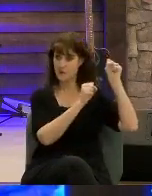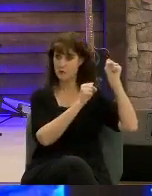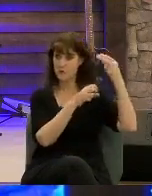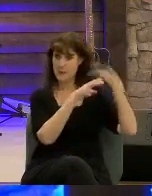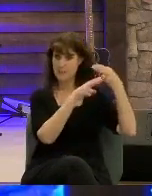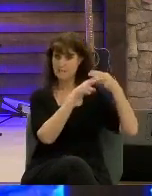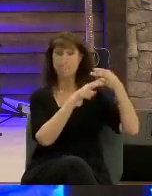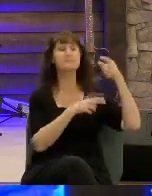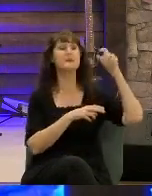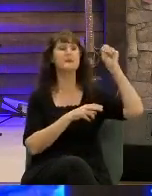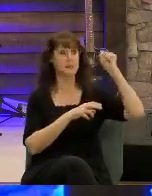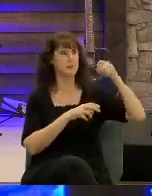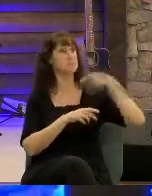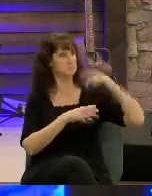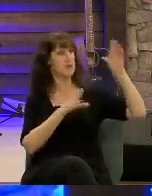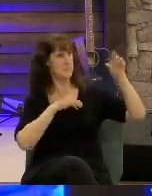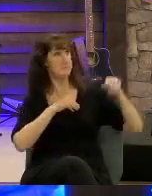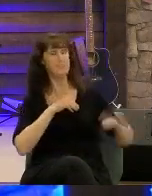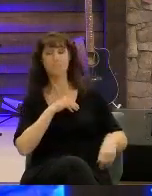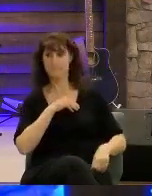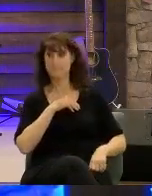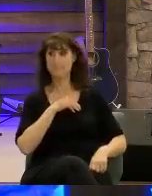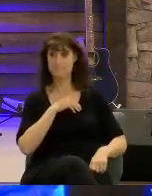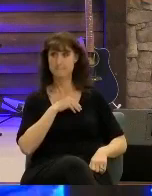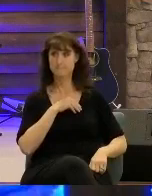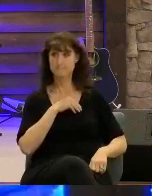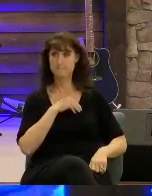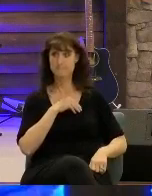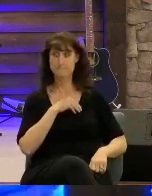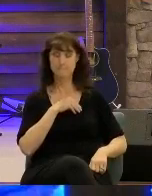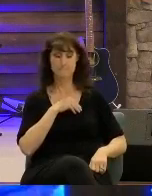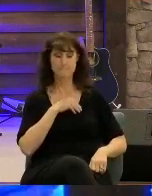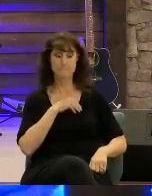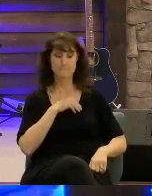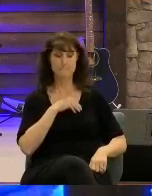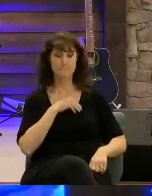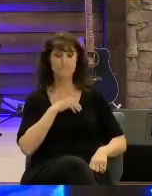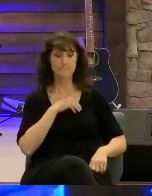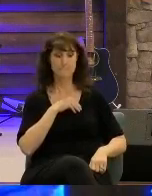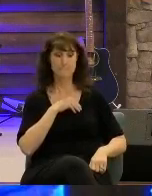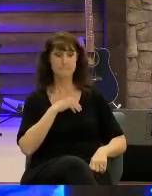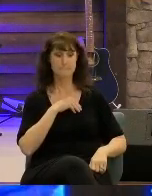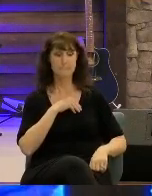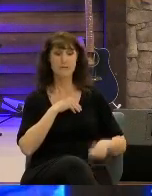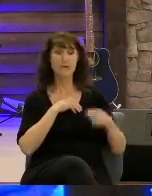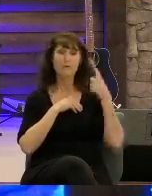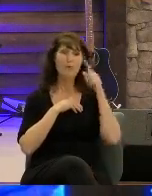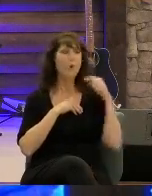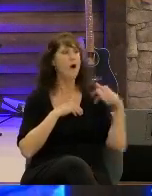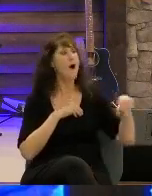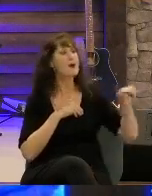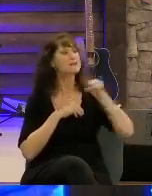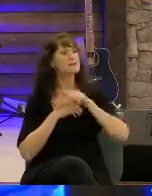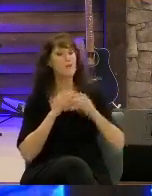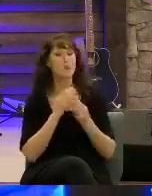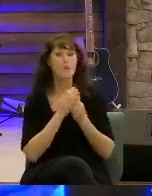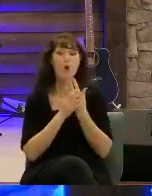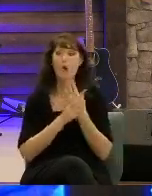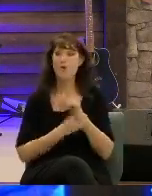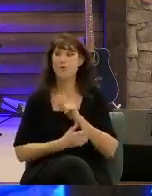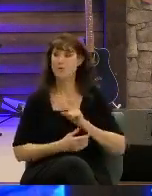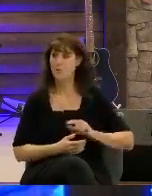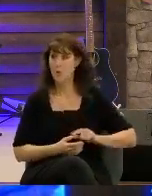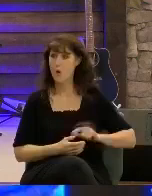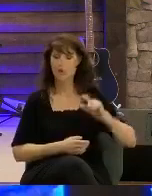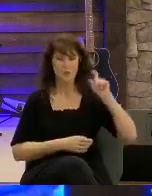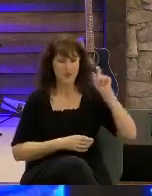also. So I took it, you know? And so, you know, but, you know, for us to grow in the Lord, we have